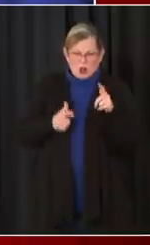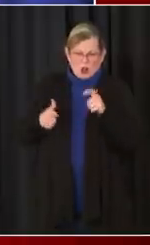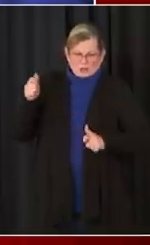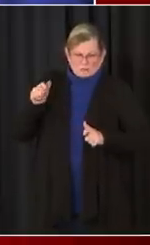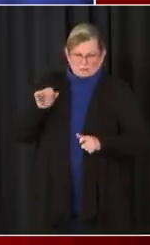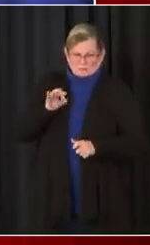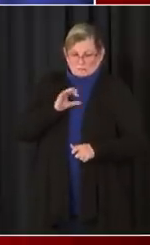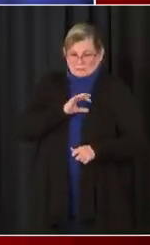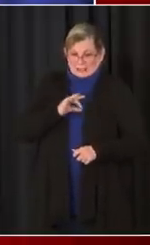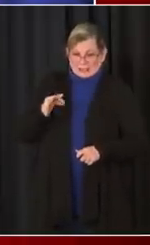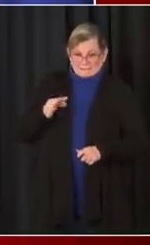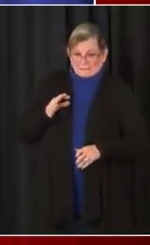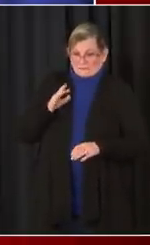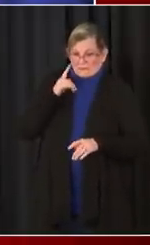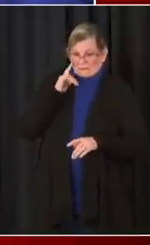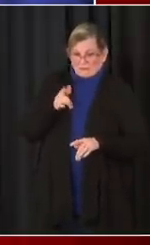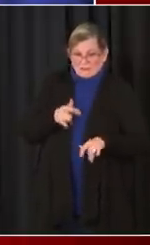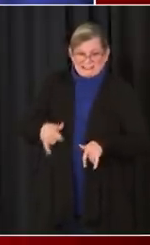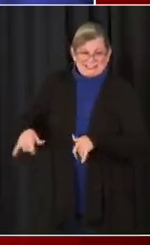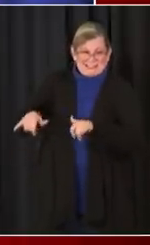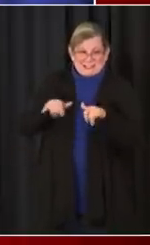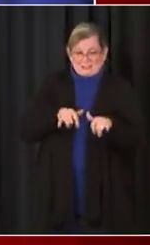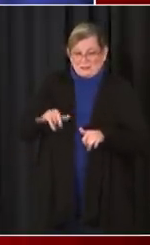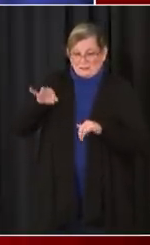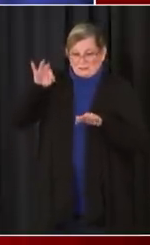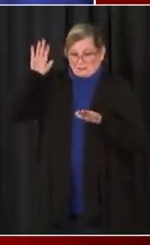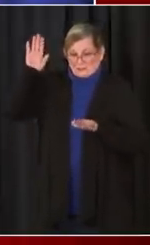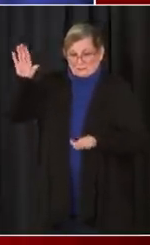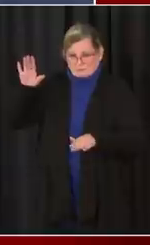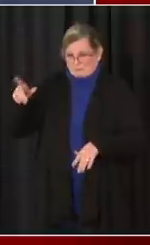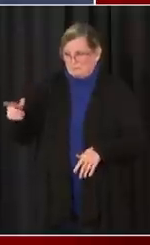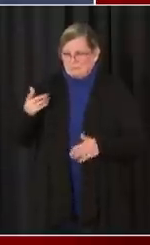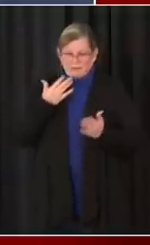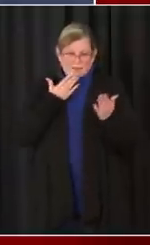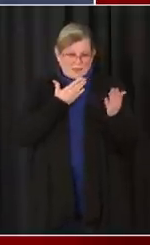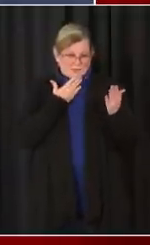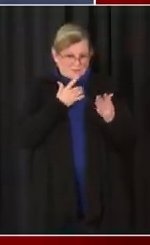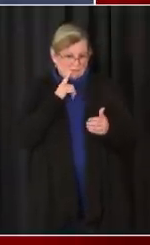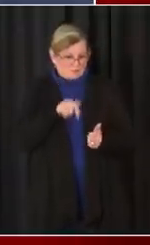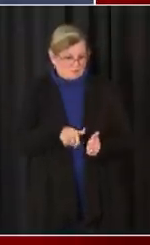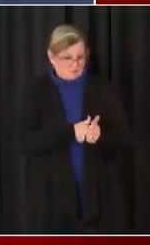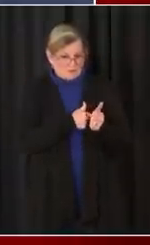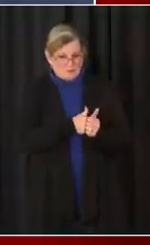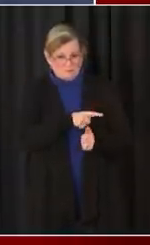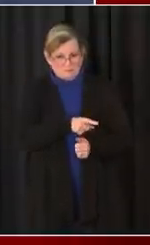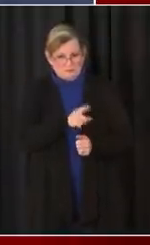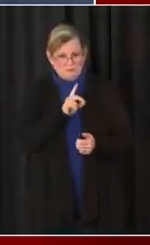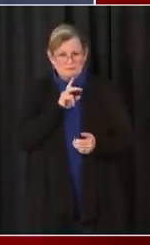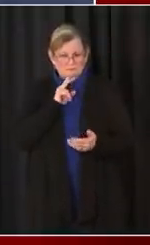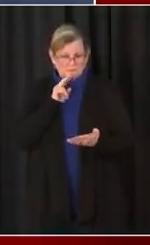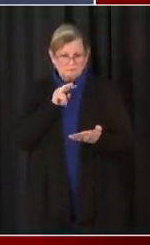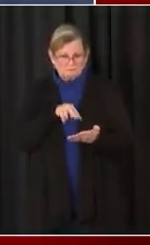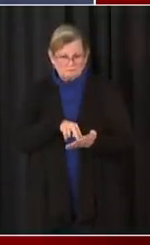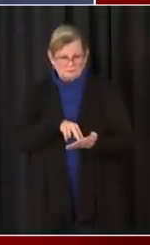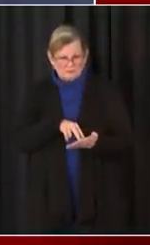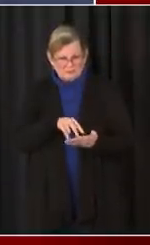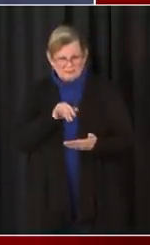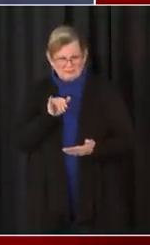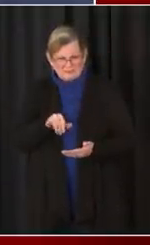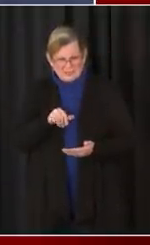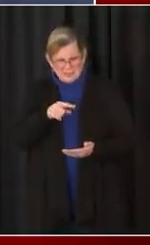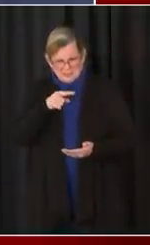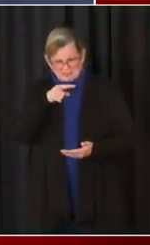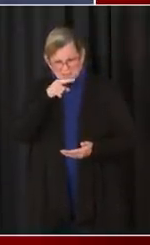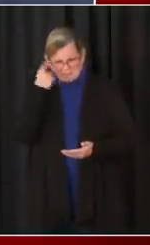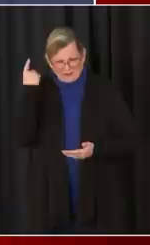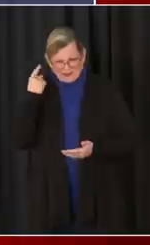composition of personnel than you would have for a standard inauguration. thank you. And then just one follow-up there for you, Secretary McCarthy. The black fencing, you said